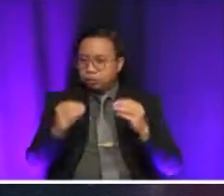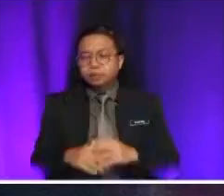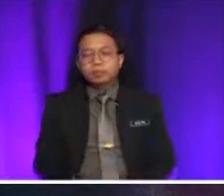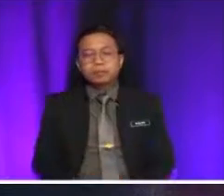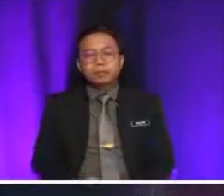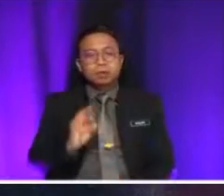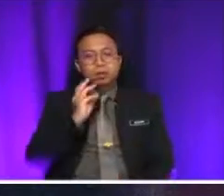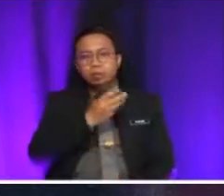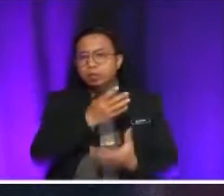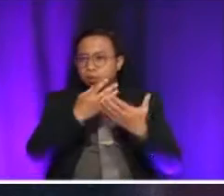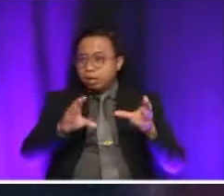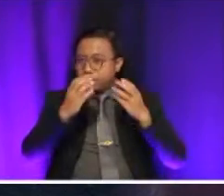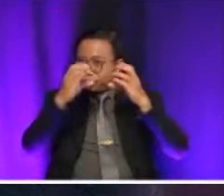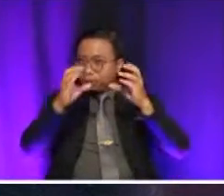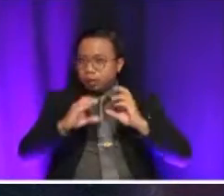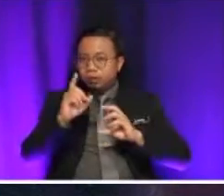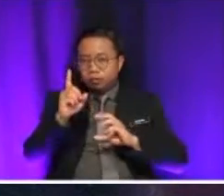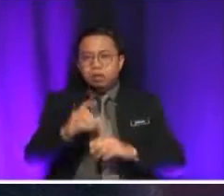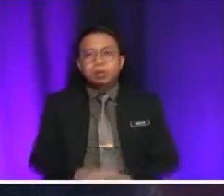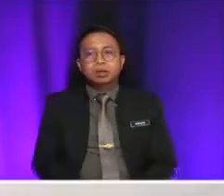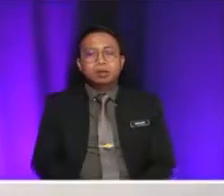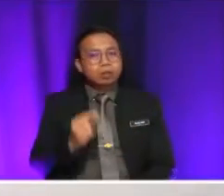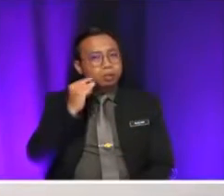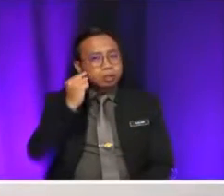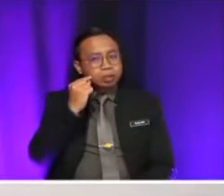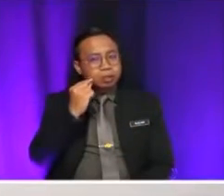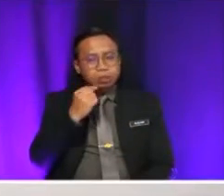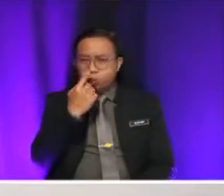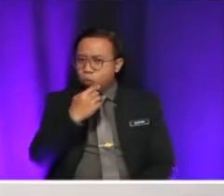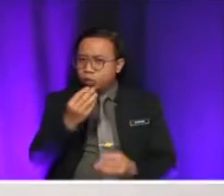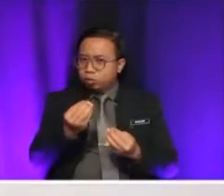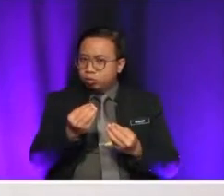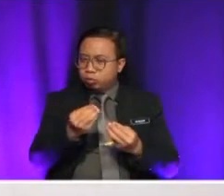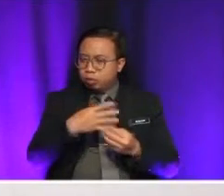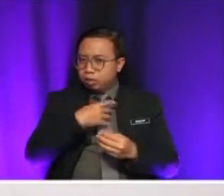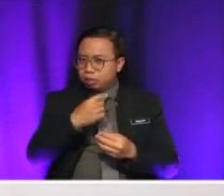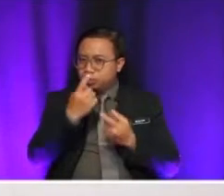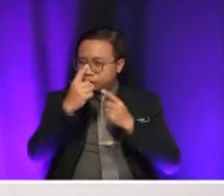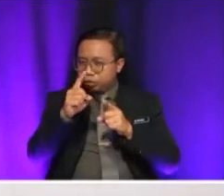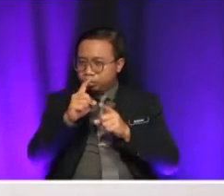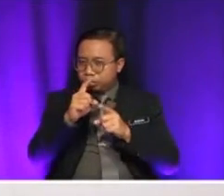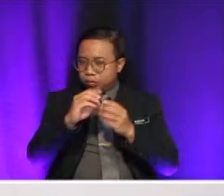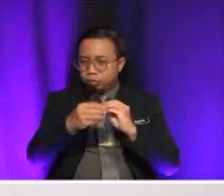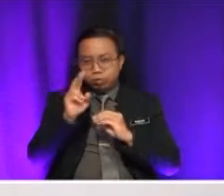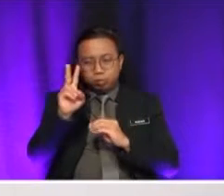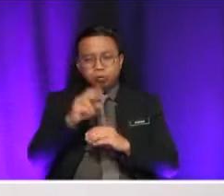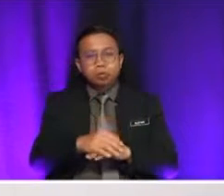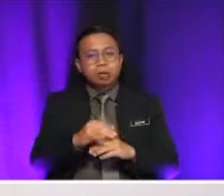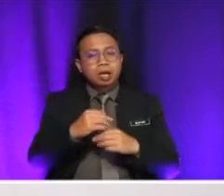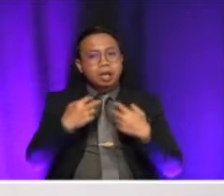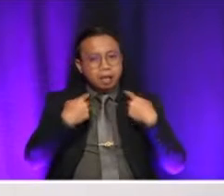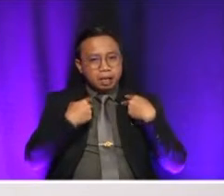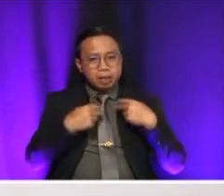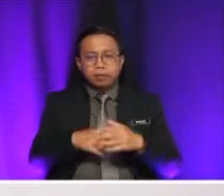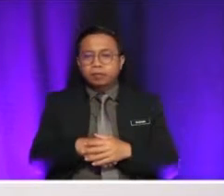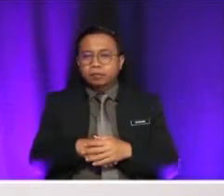we have done paragraph one. Now, girls, who would like to answer sentence number two? And now remember, I have explained to you